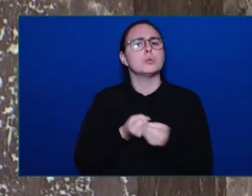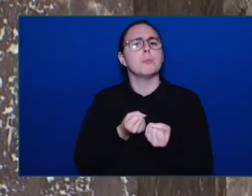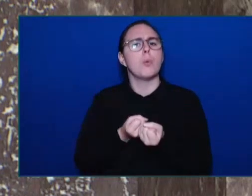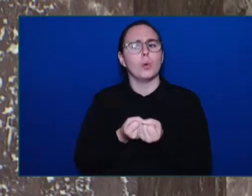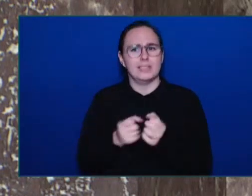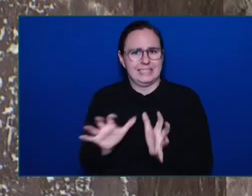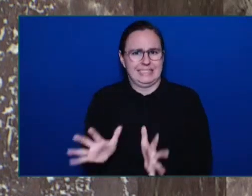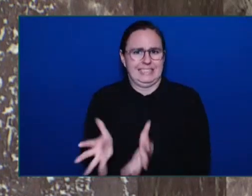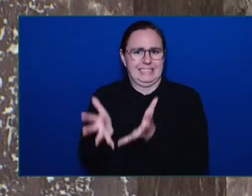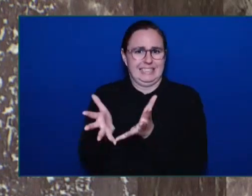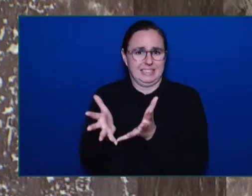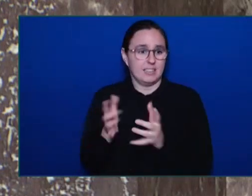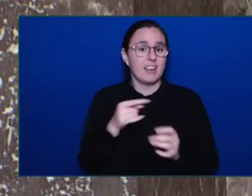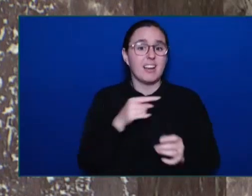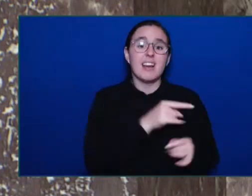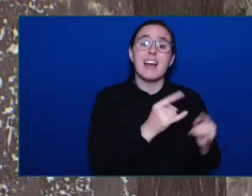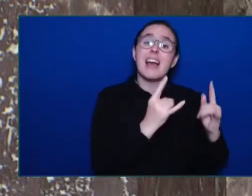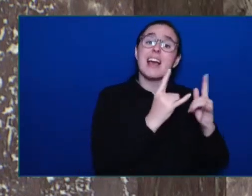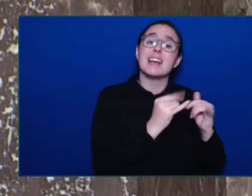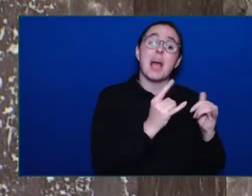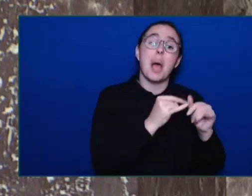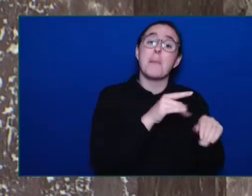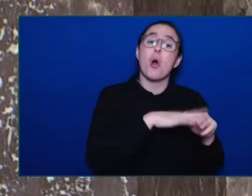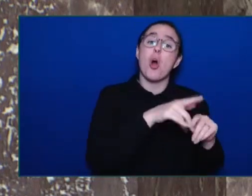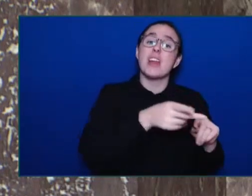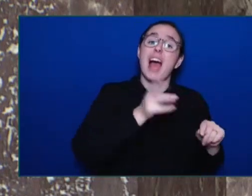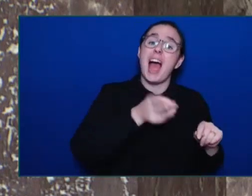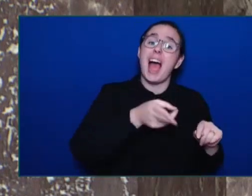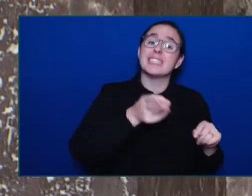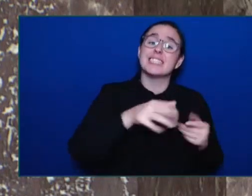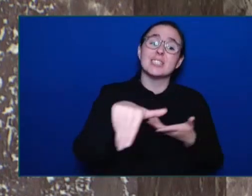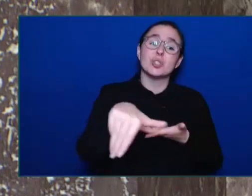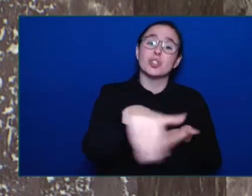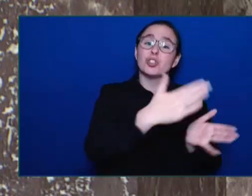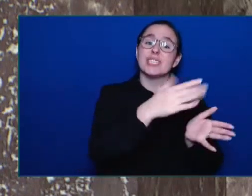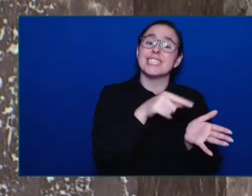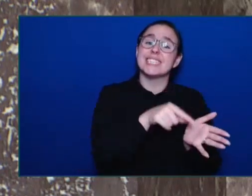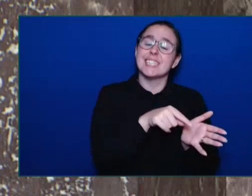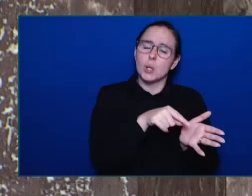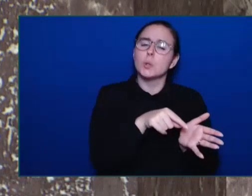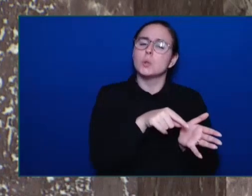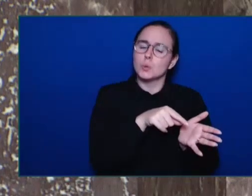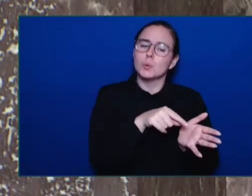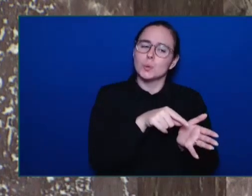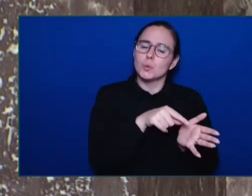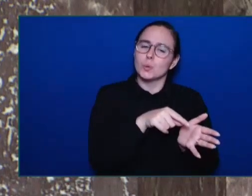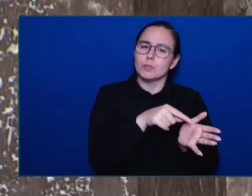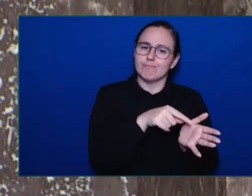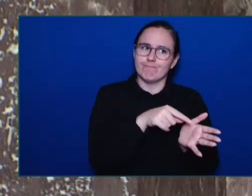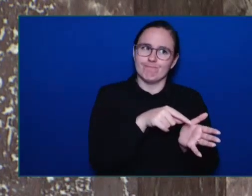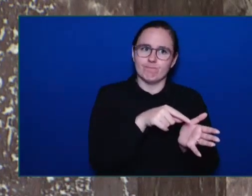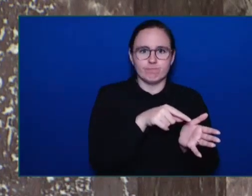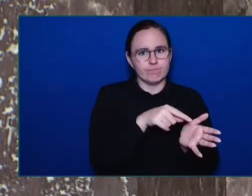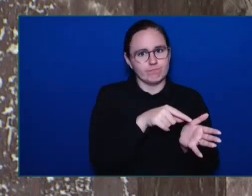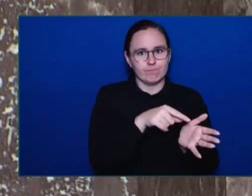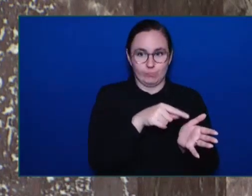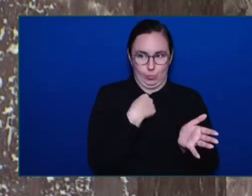everyone here. And again, I can share with members that we are able to get people shelter. We are able to get people into